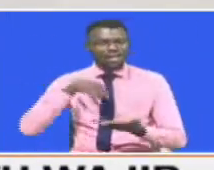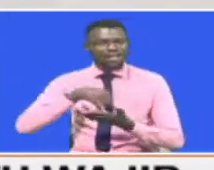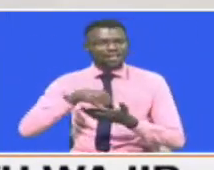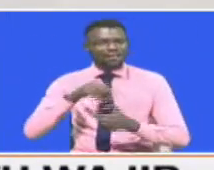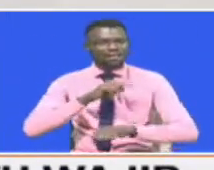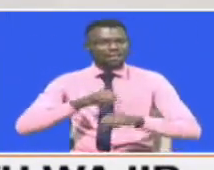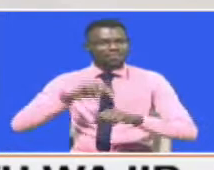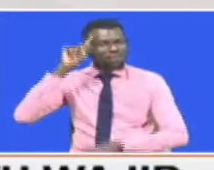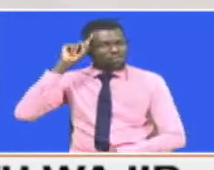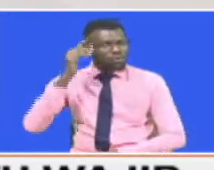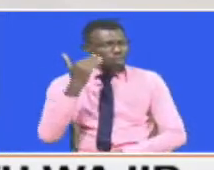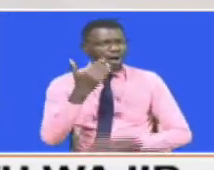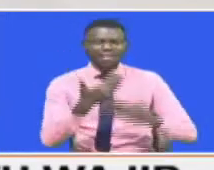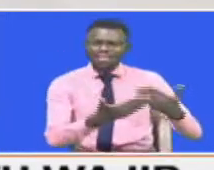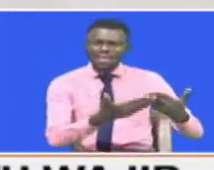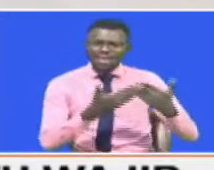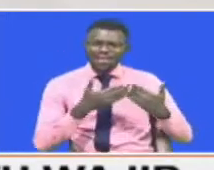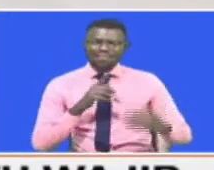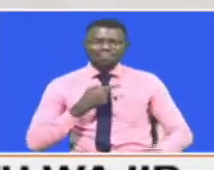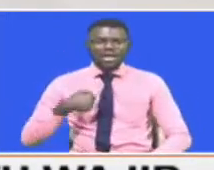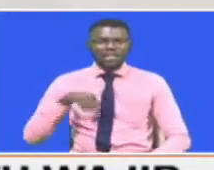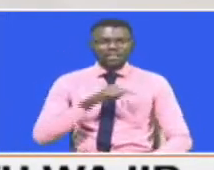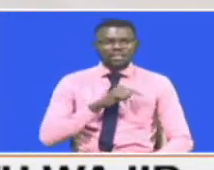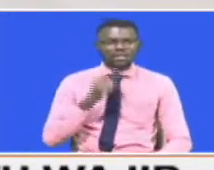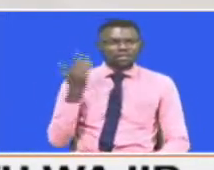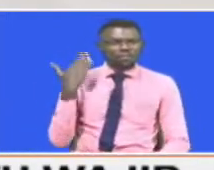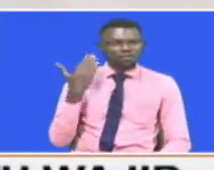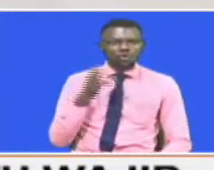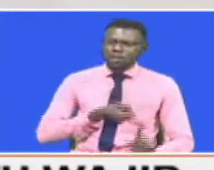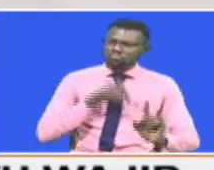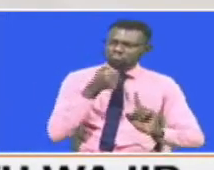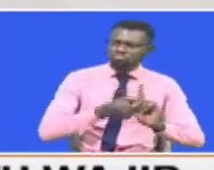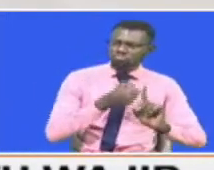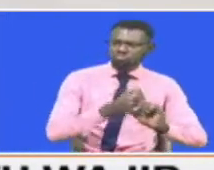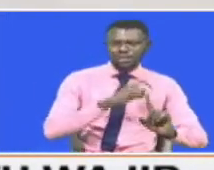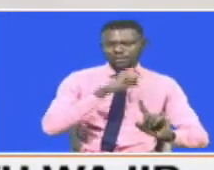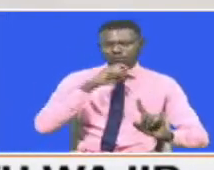us battle, the drought.